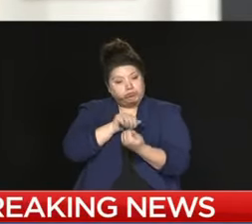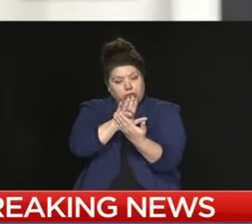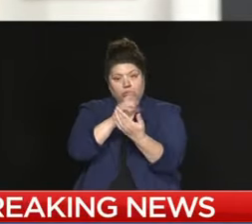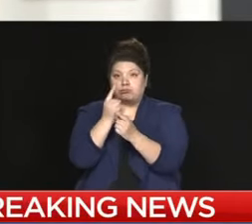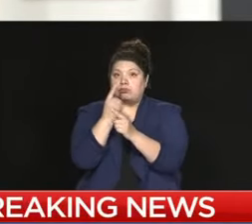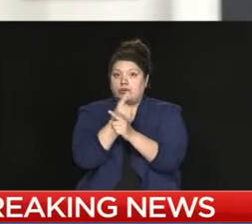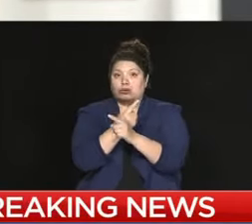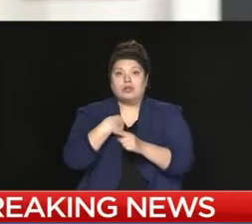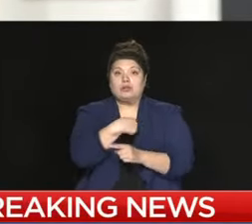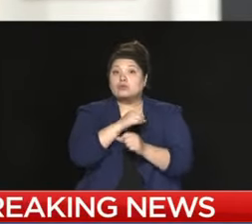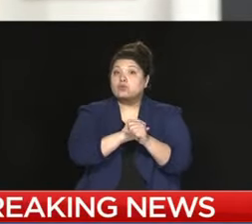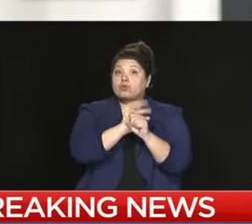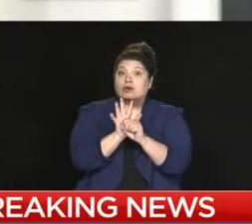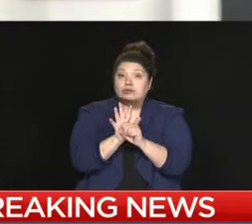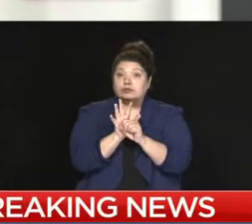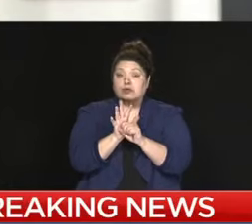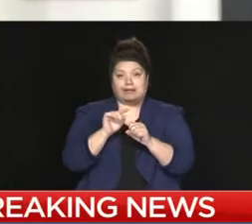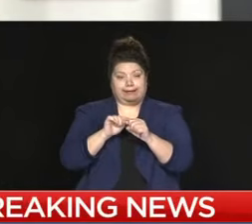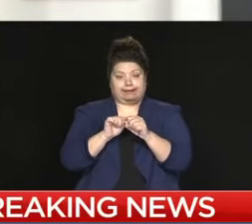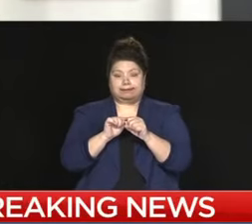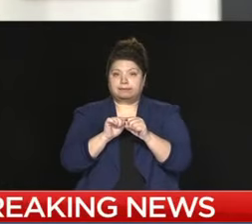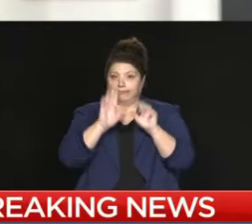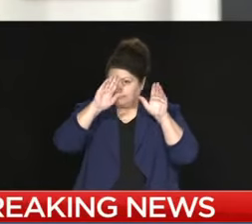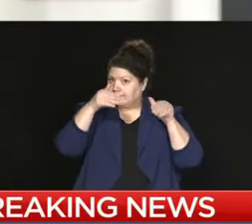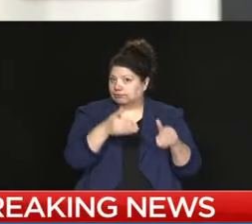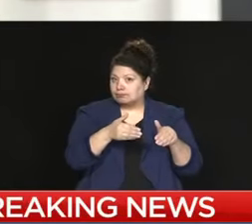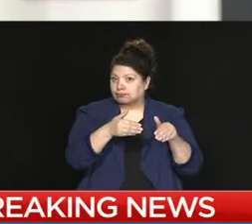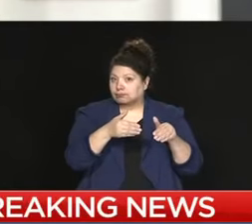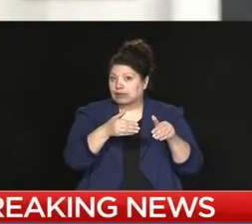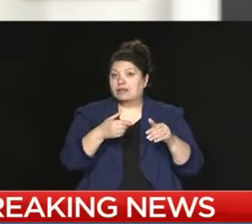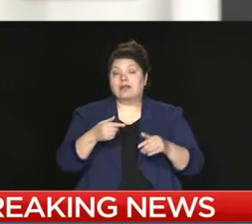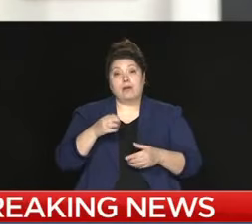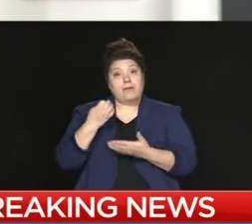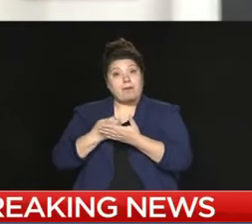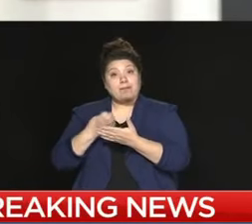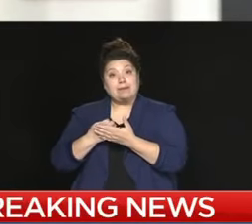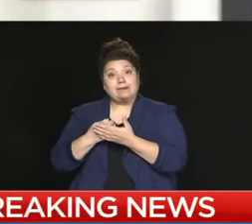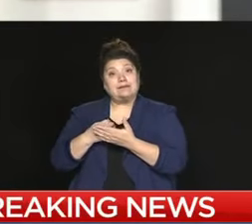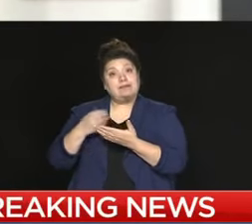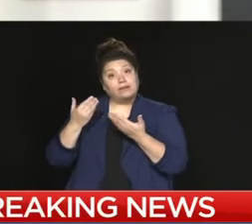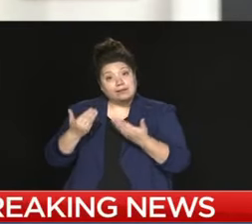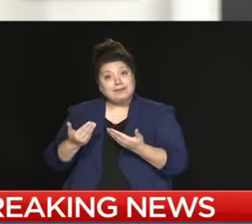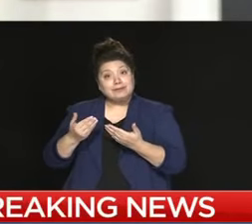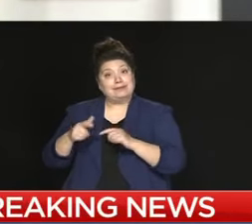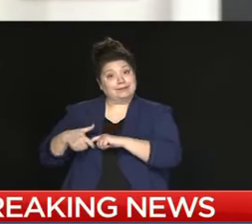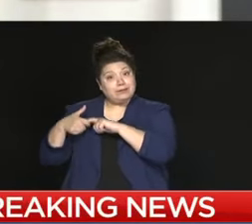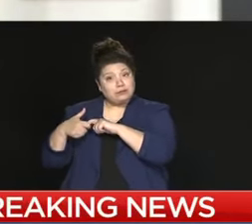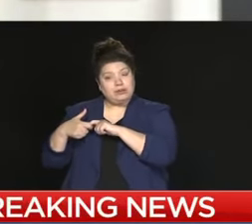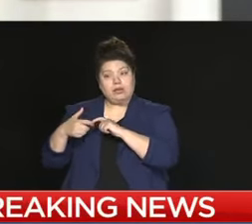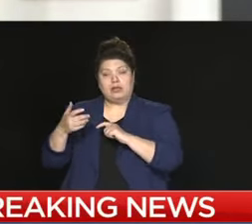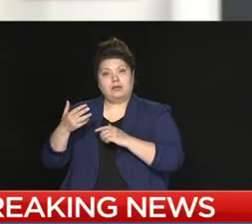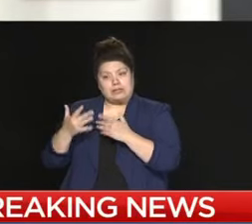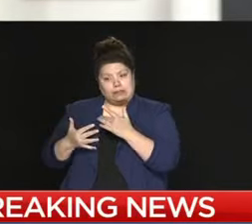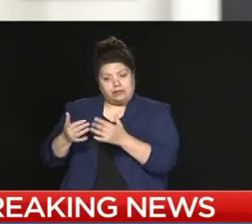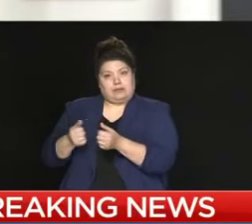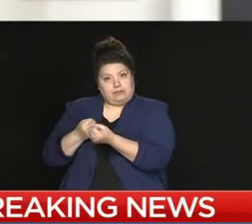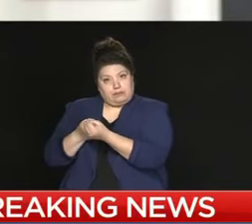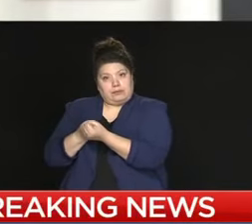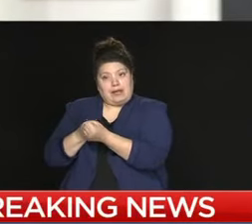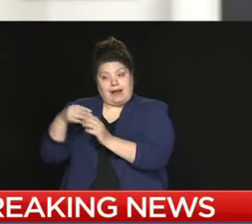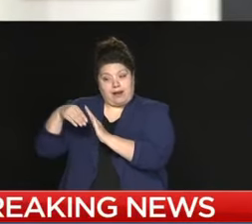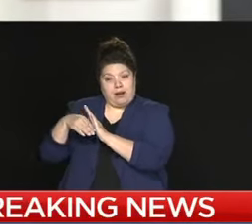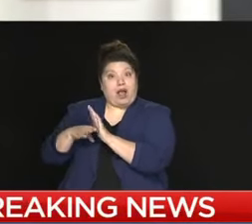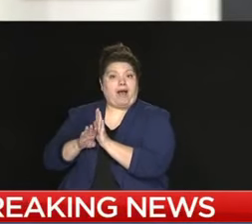that we get through this health crisis and ensuring that we come back as strongly in terms of the economy as we possibly